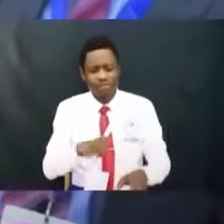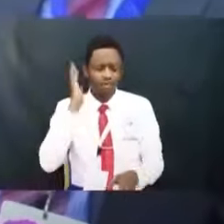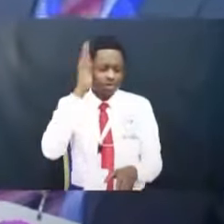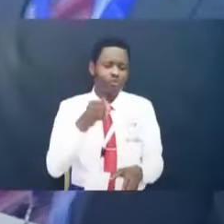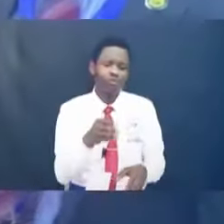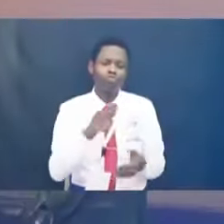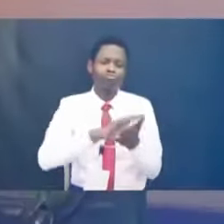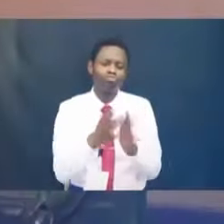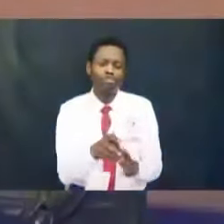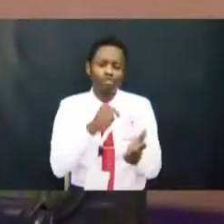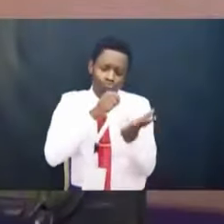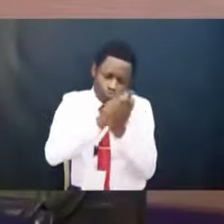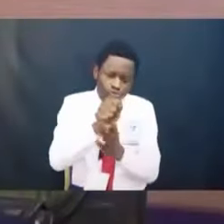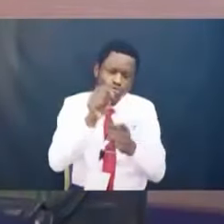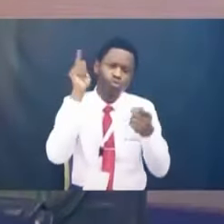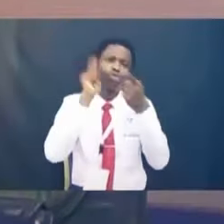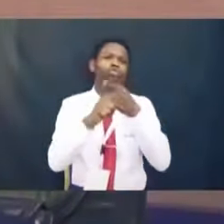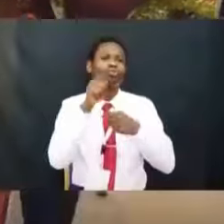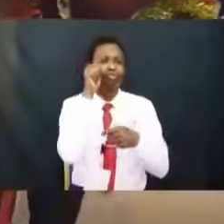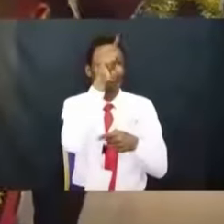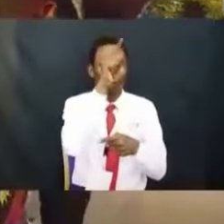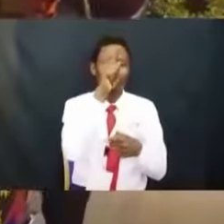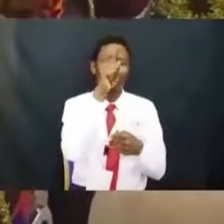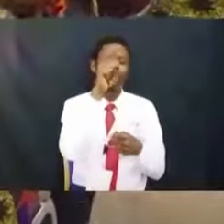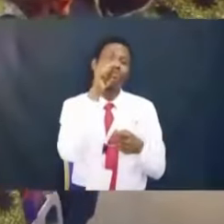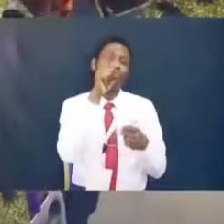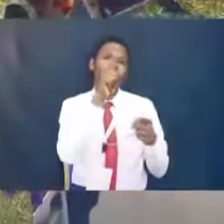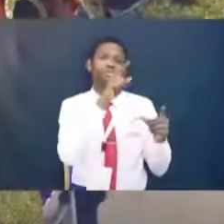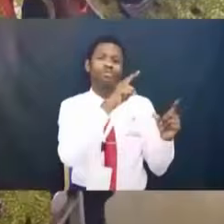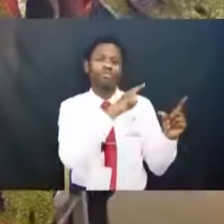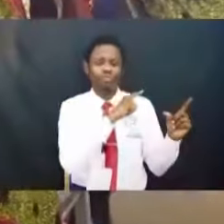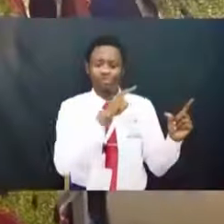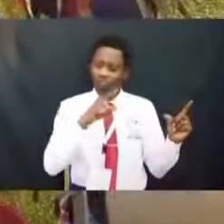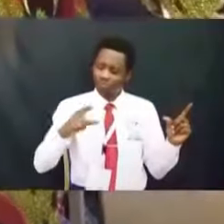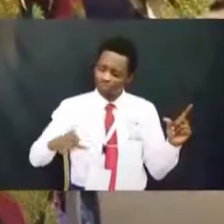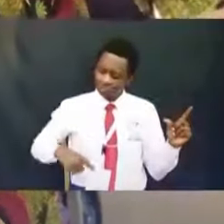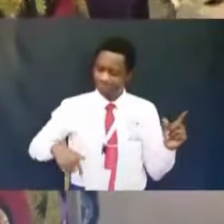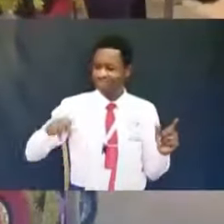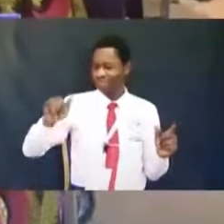Medimo, and quite new,